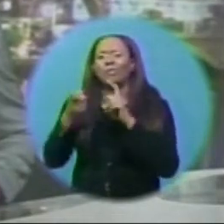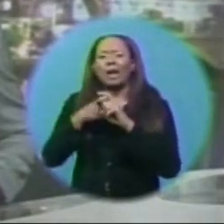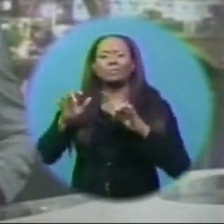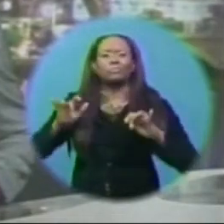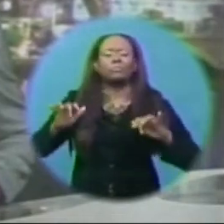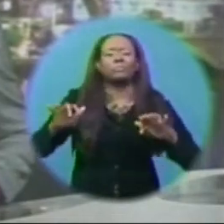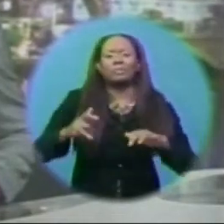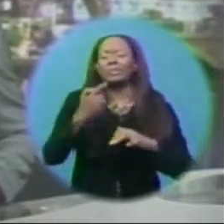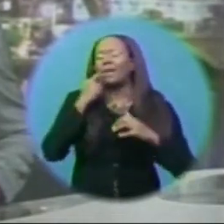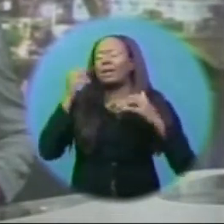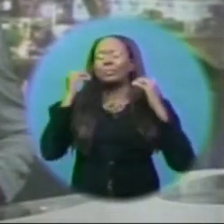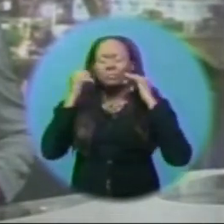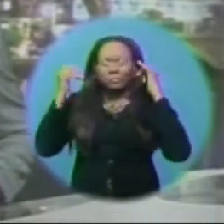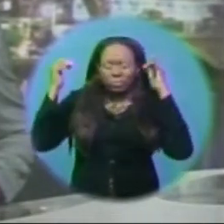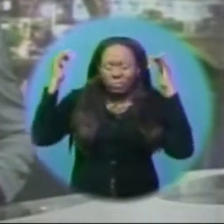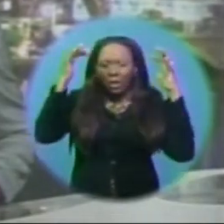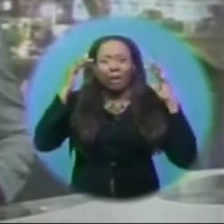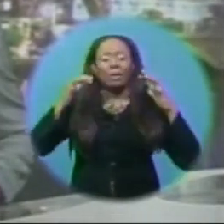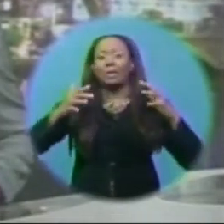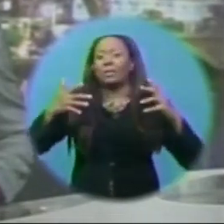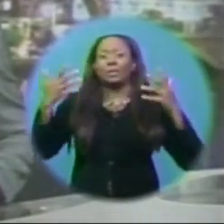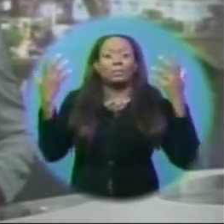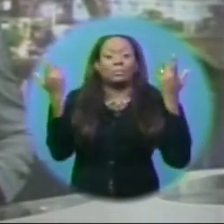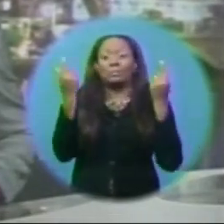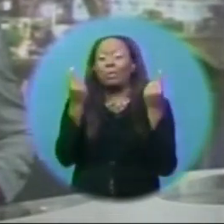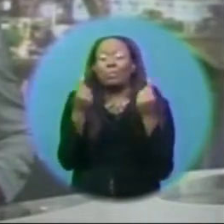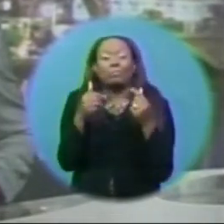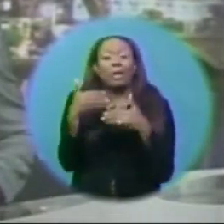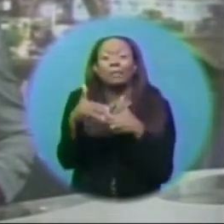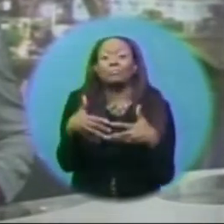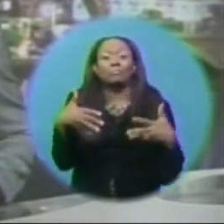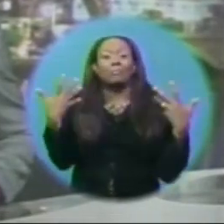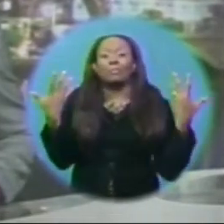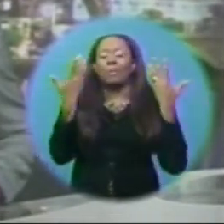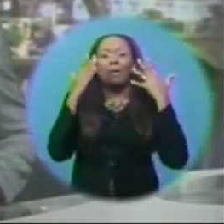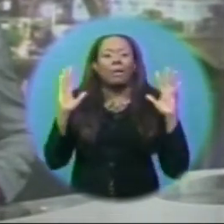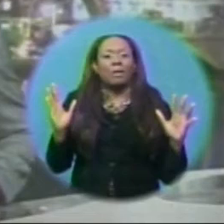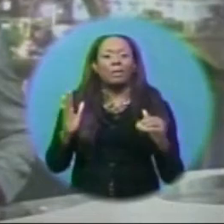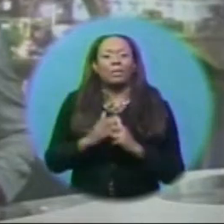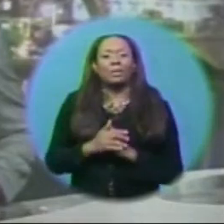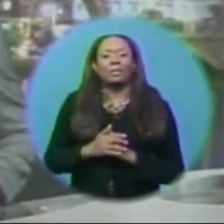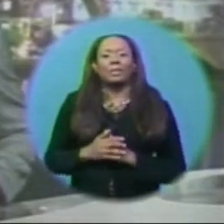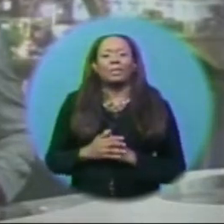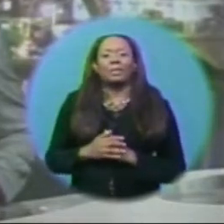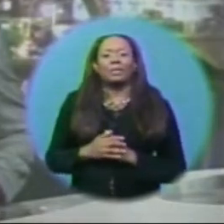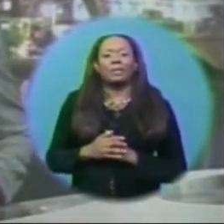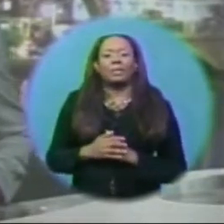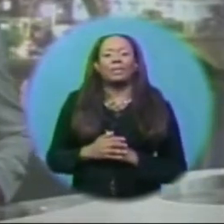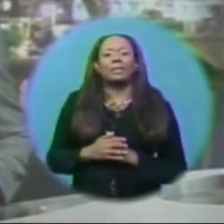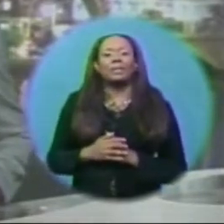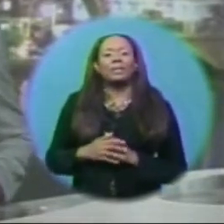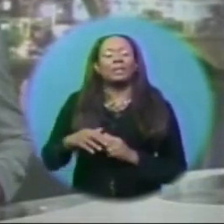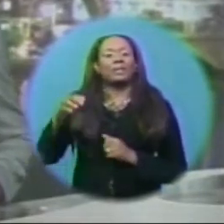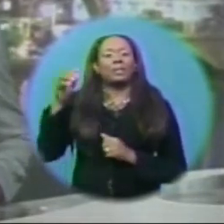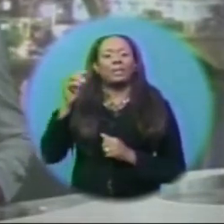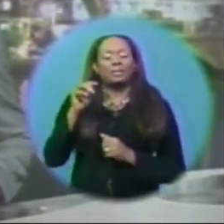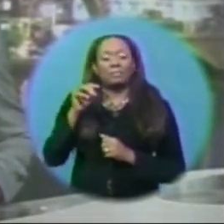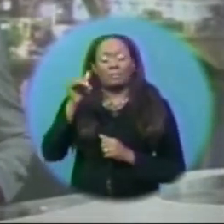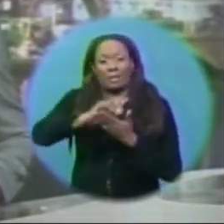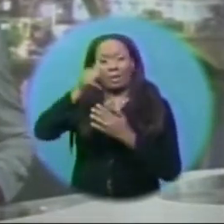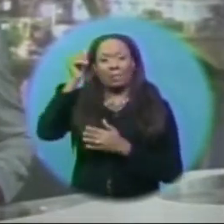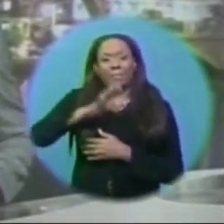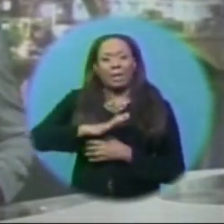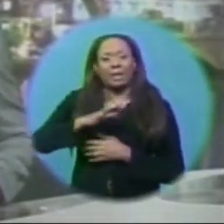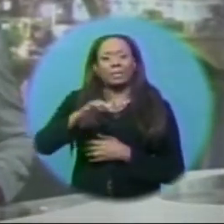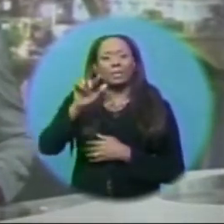He says he's overwhelmed, thinking of what he'll do next to get his life back on track. Denny was the 24th person to have his conviction vacated